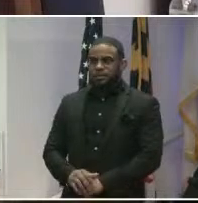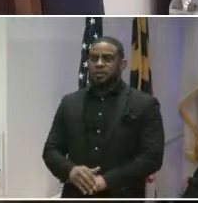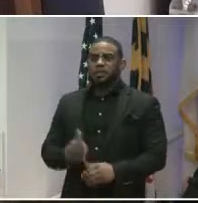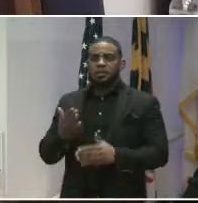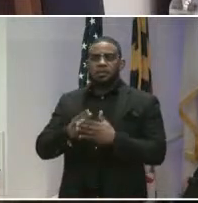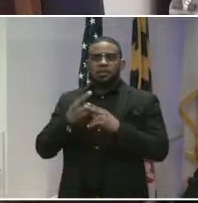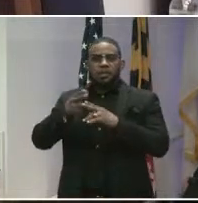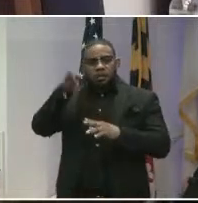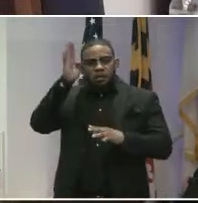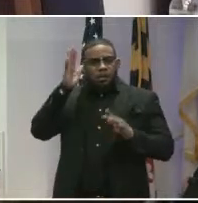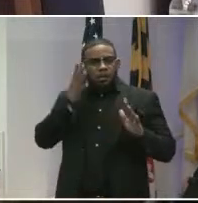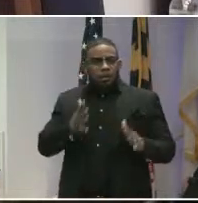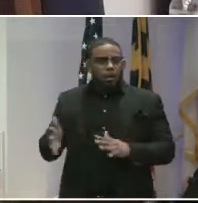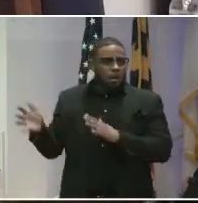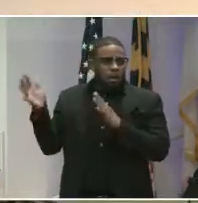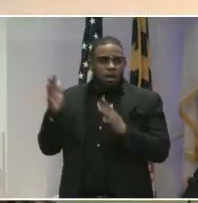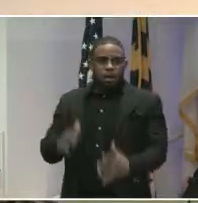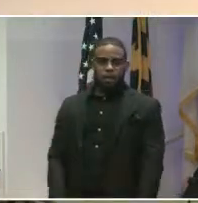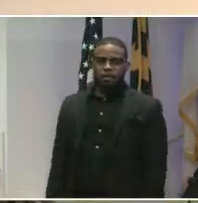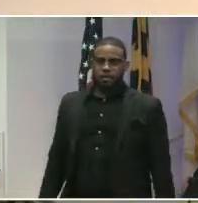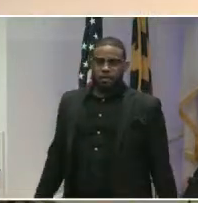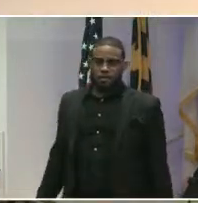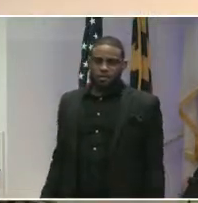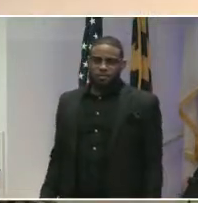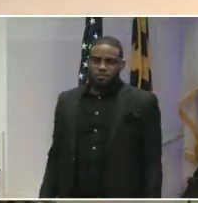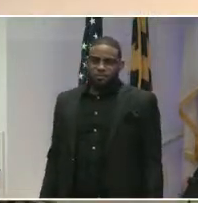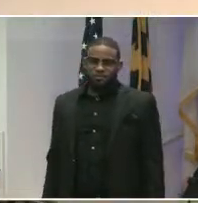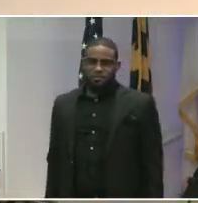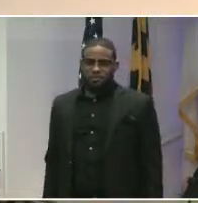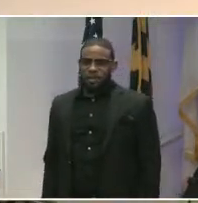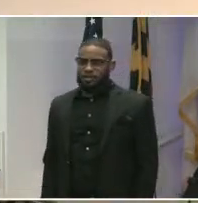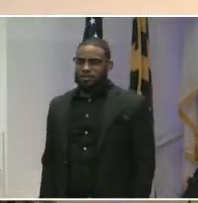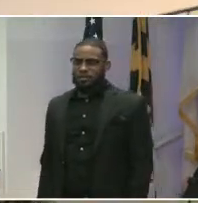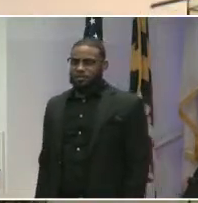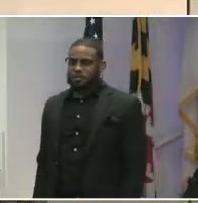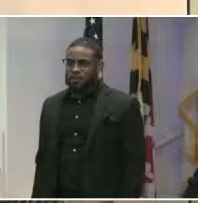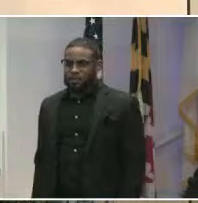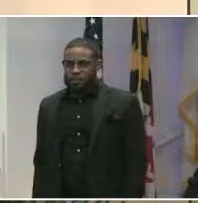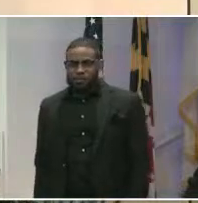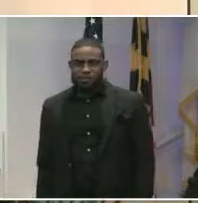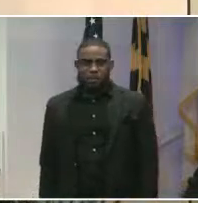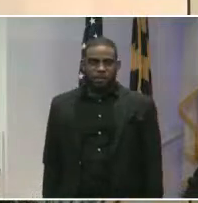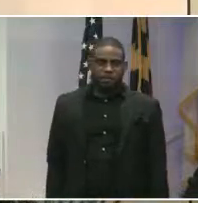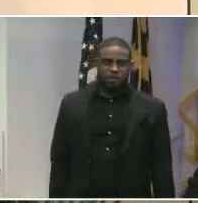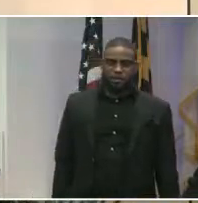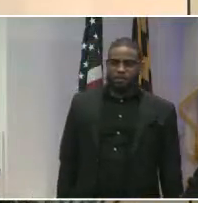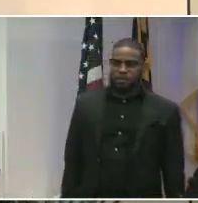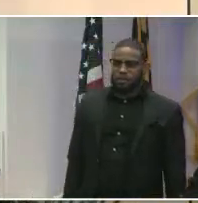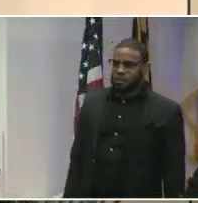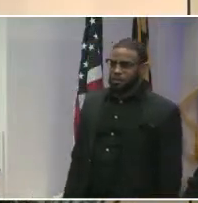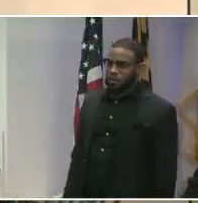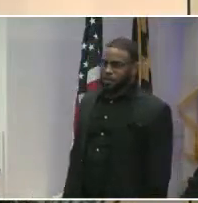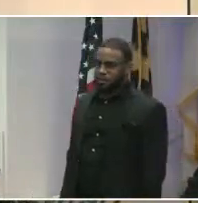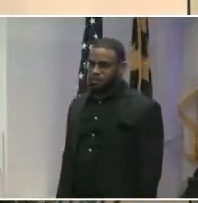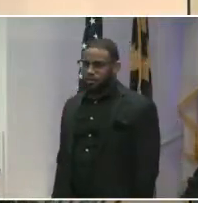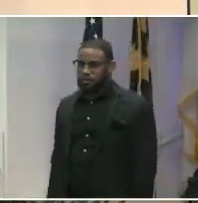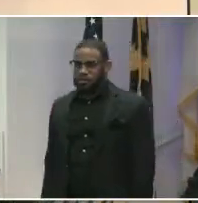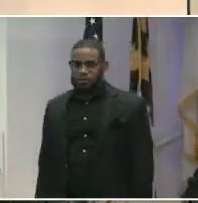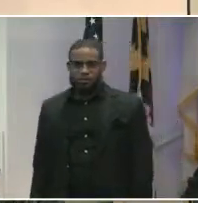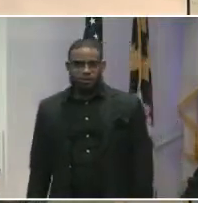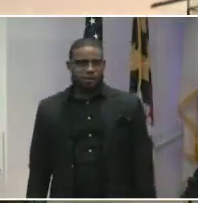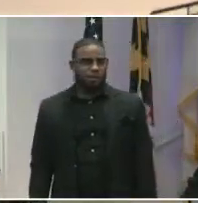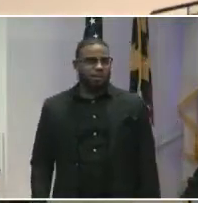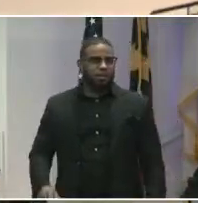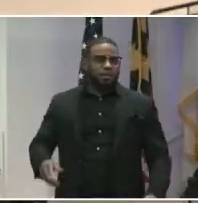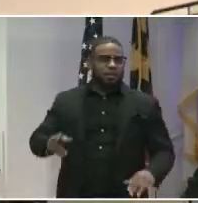Somebody give God a hand clap of praise. He's still holy. Holiness is still good. Holiness